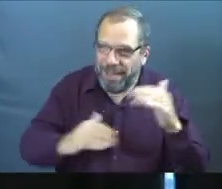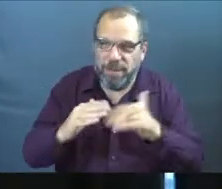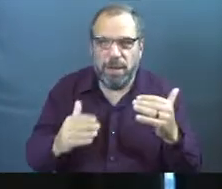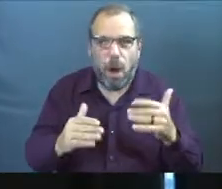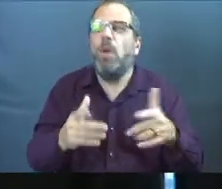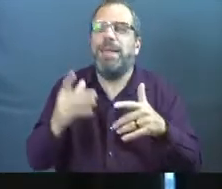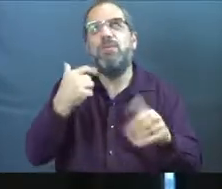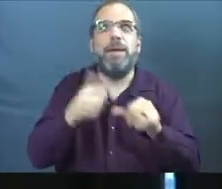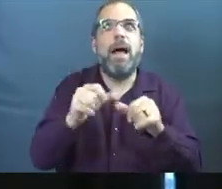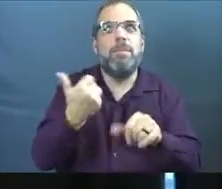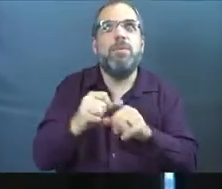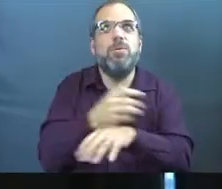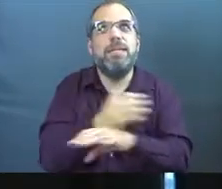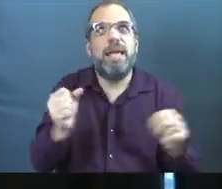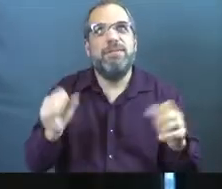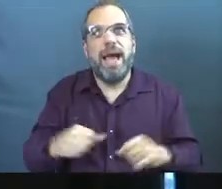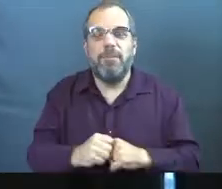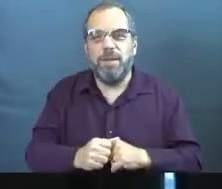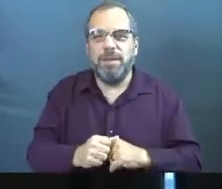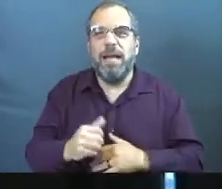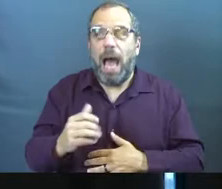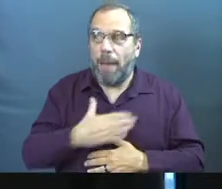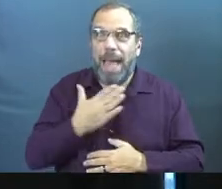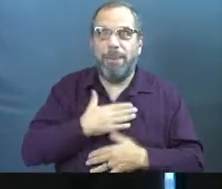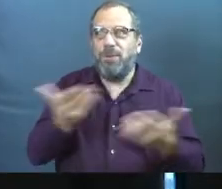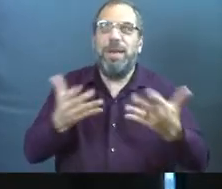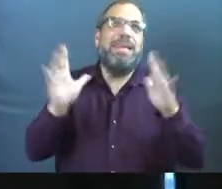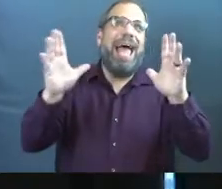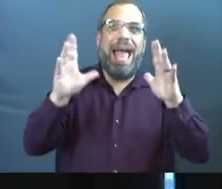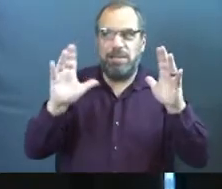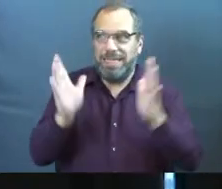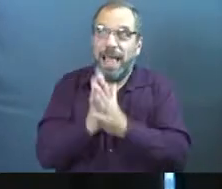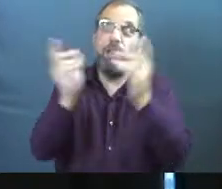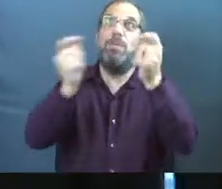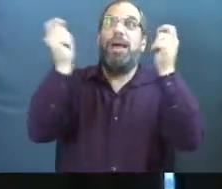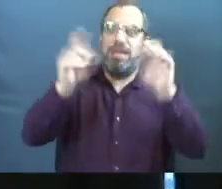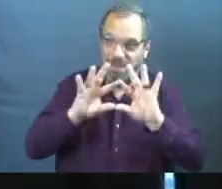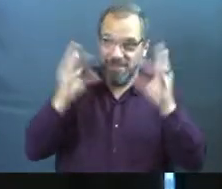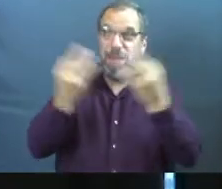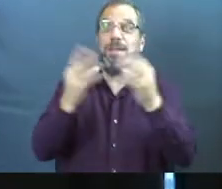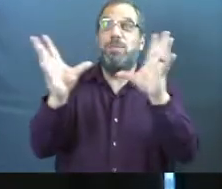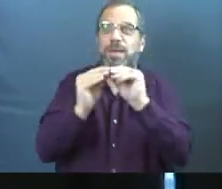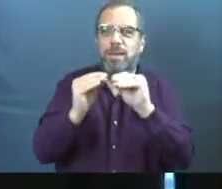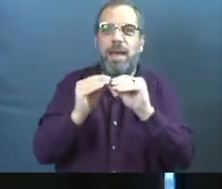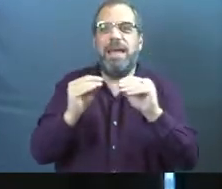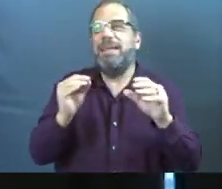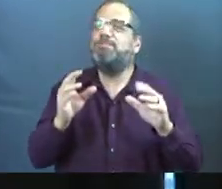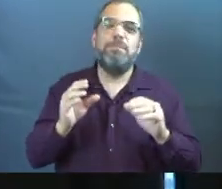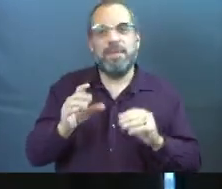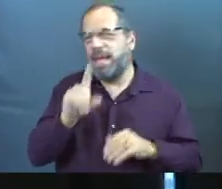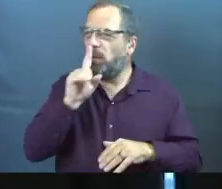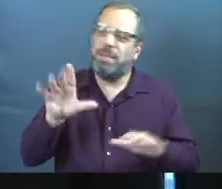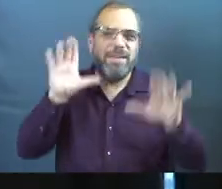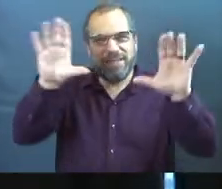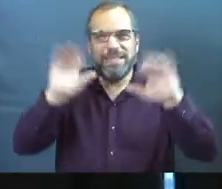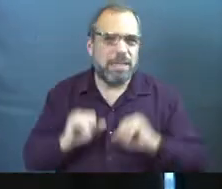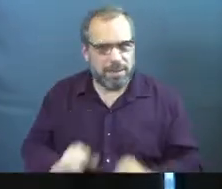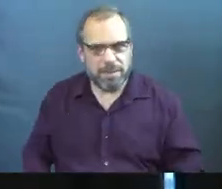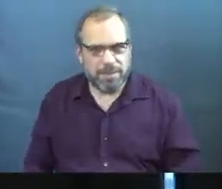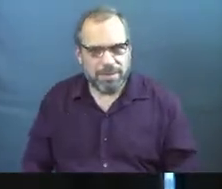mean? I'm glad you're here. This is great. You know, like celebration, family reunion. It's going to be